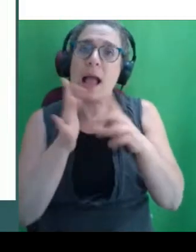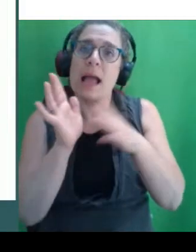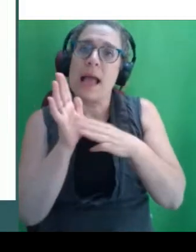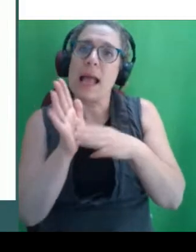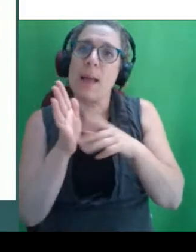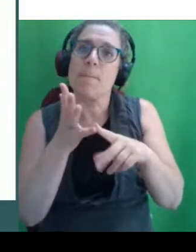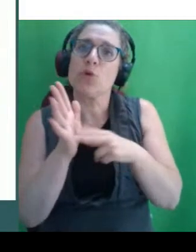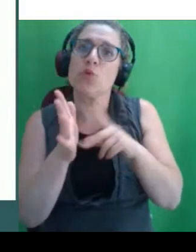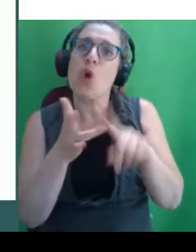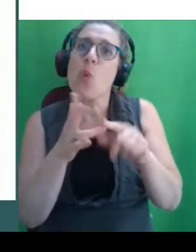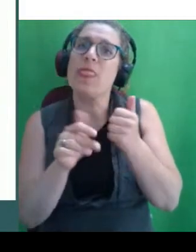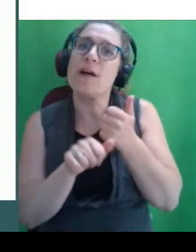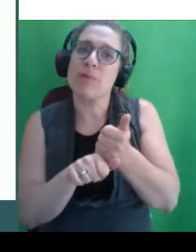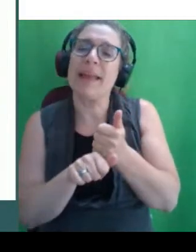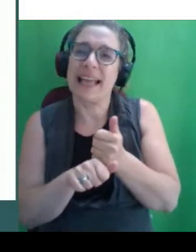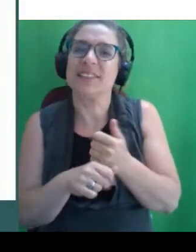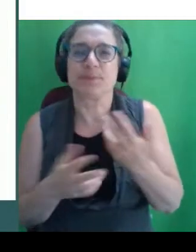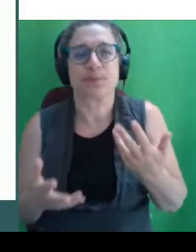please.